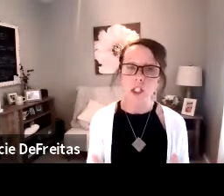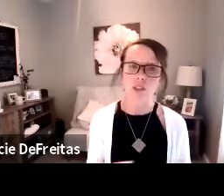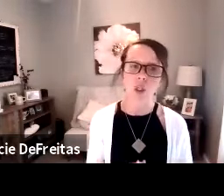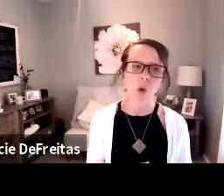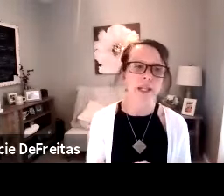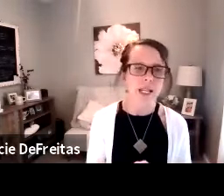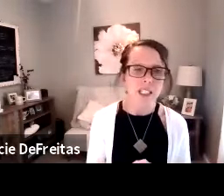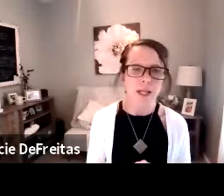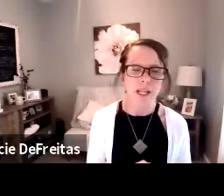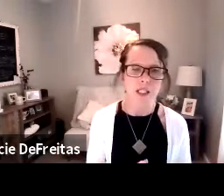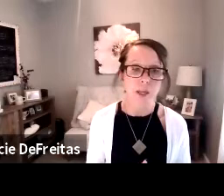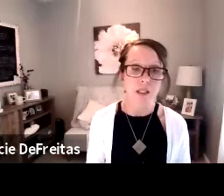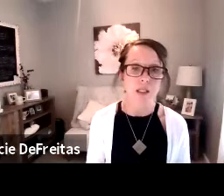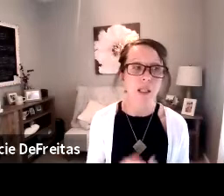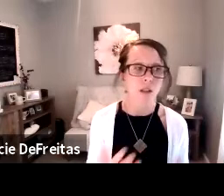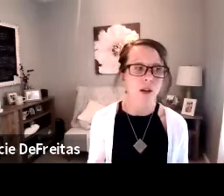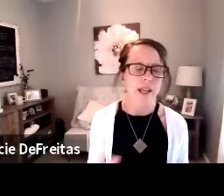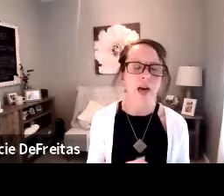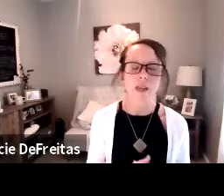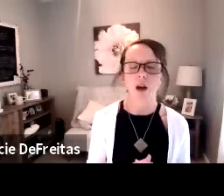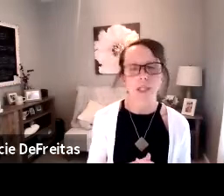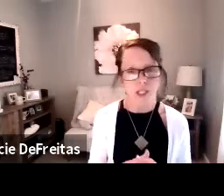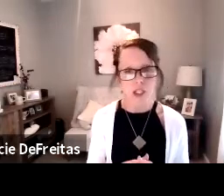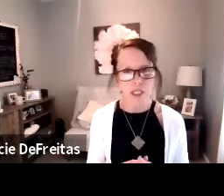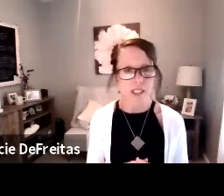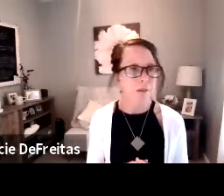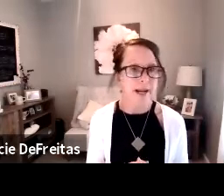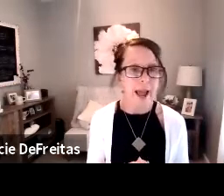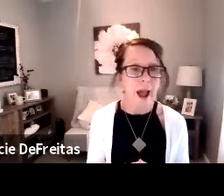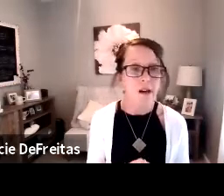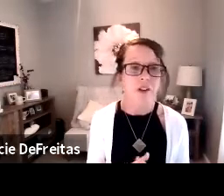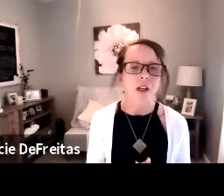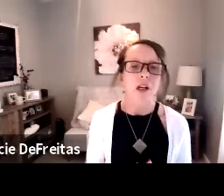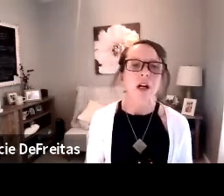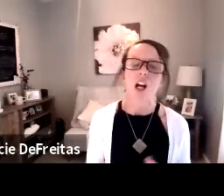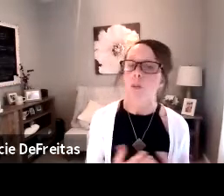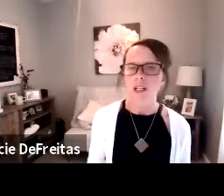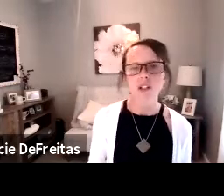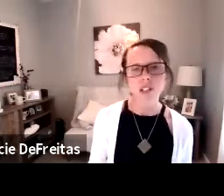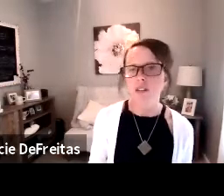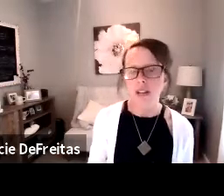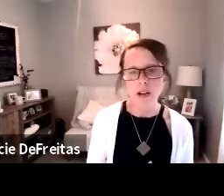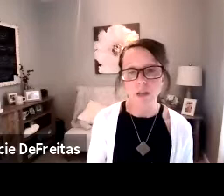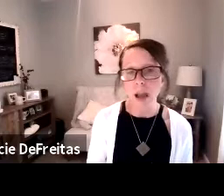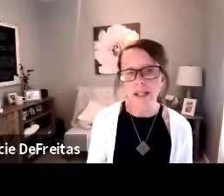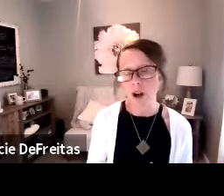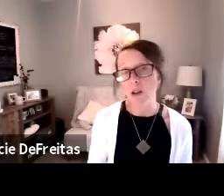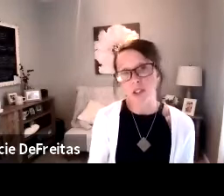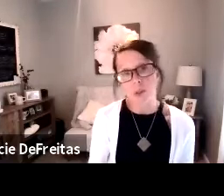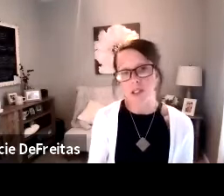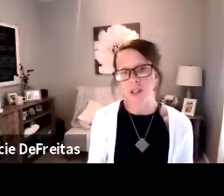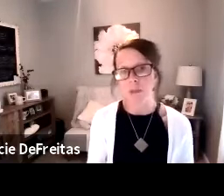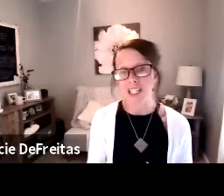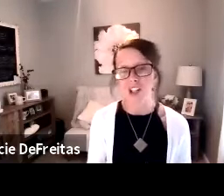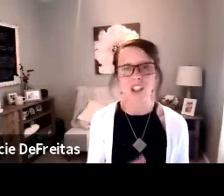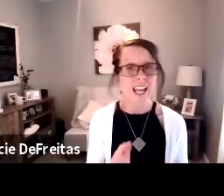treating each individual on a case-by-case basis and looking at the accommodation needs they might have. Accommodations can vary depending on